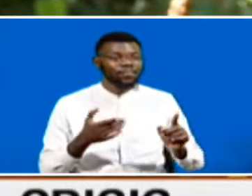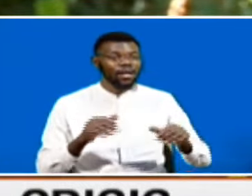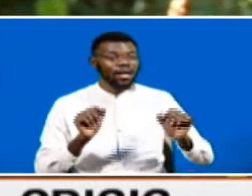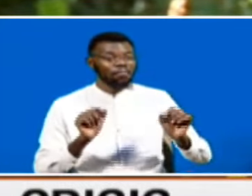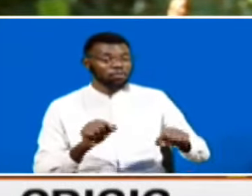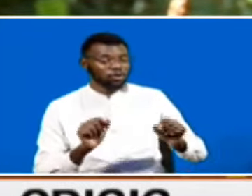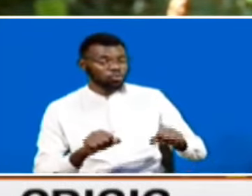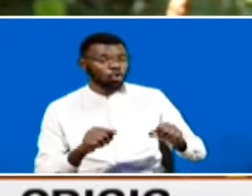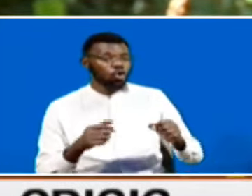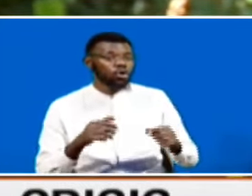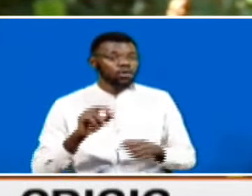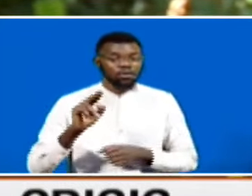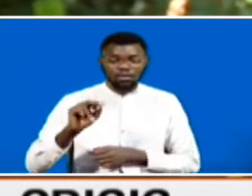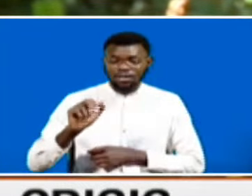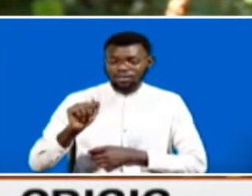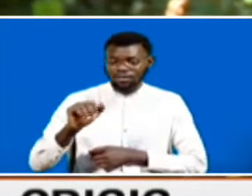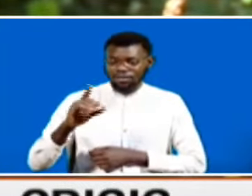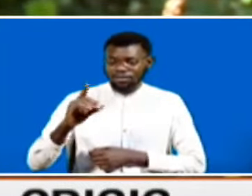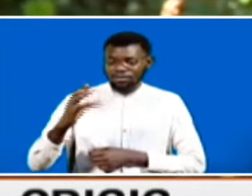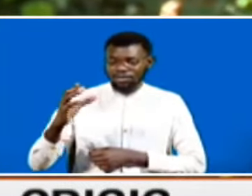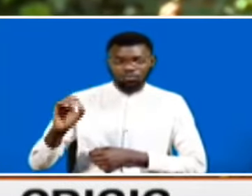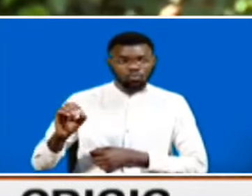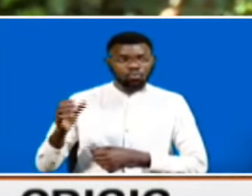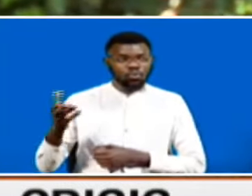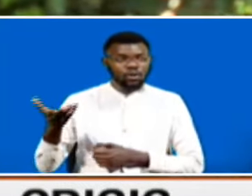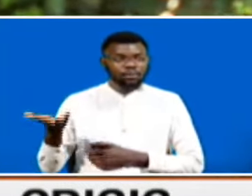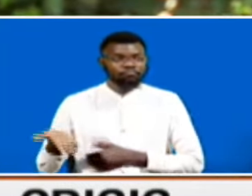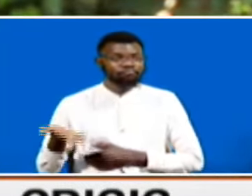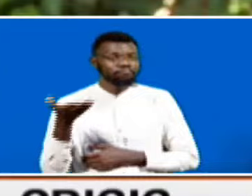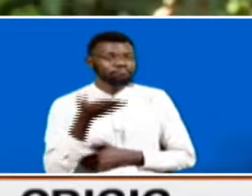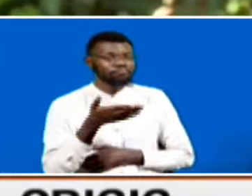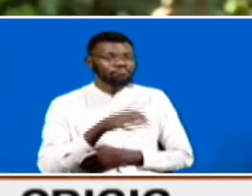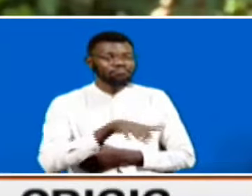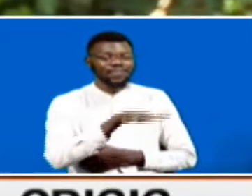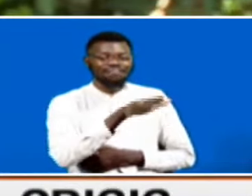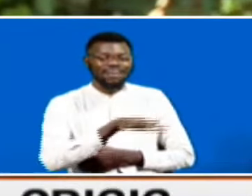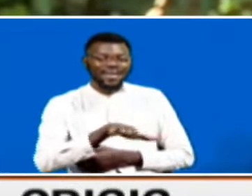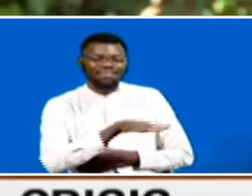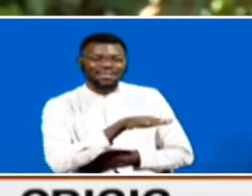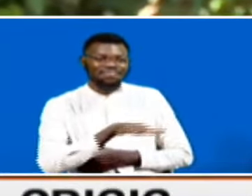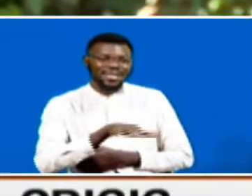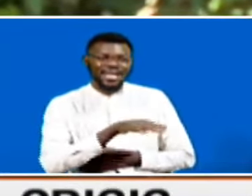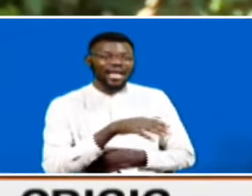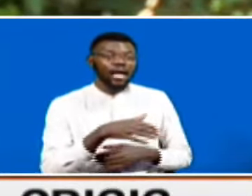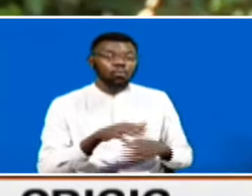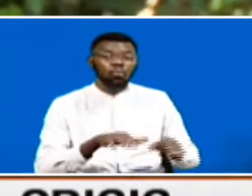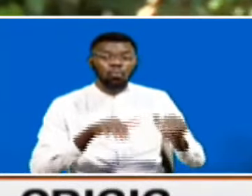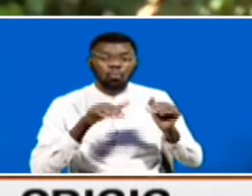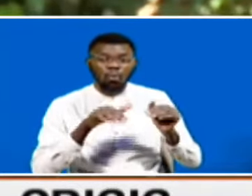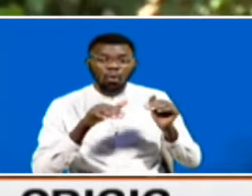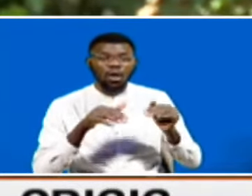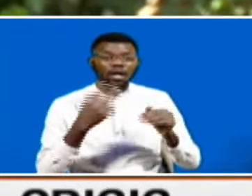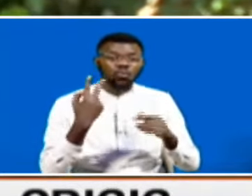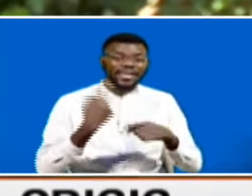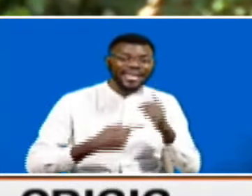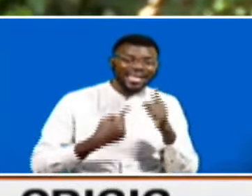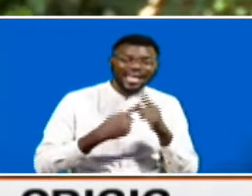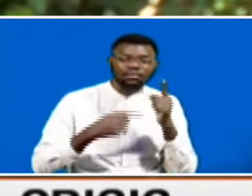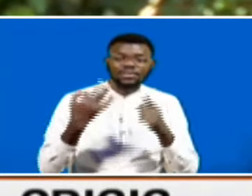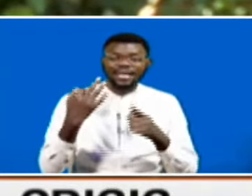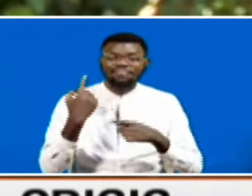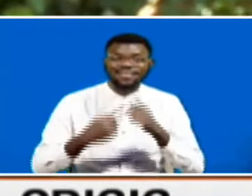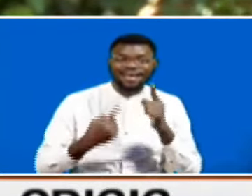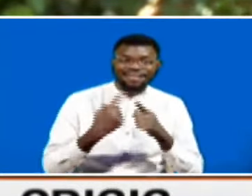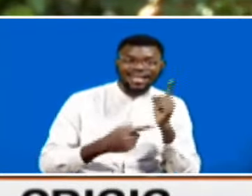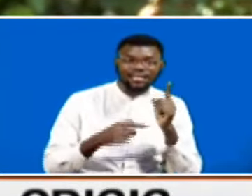into Parliament. And we can linger around those bills for another 2 or 3 years. So it's